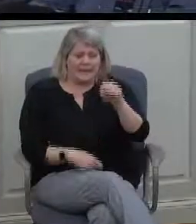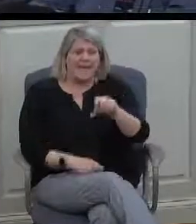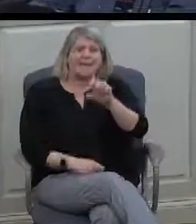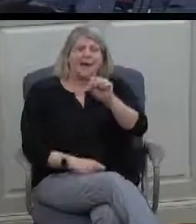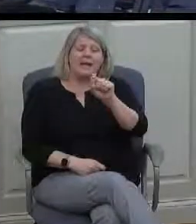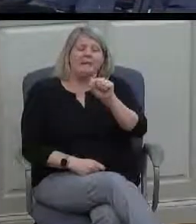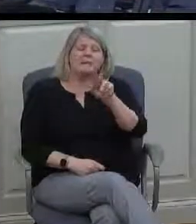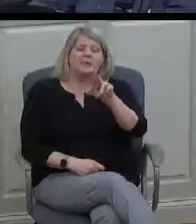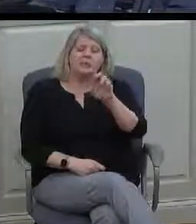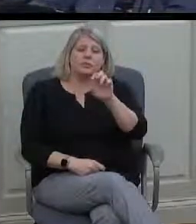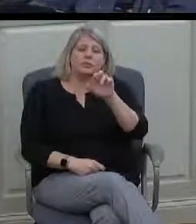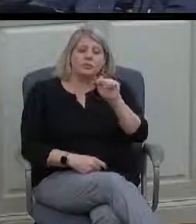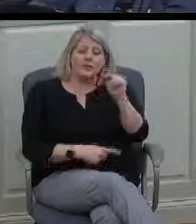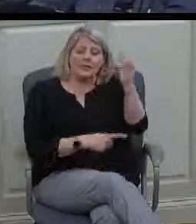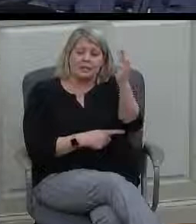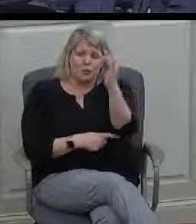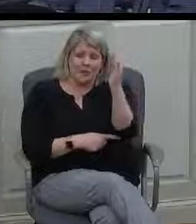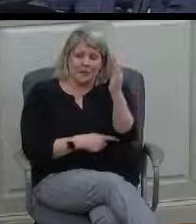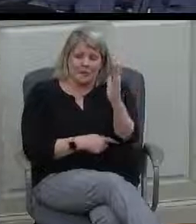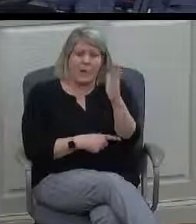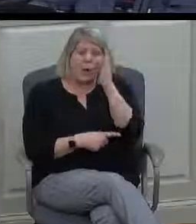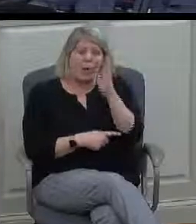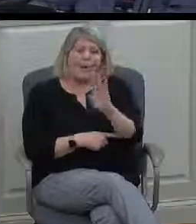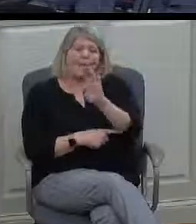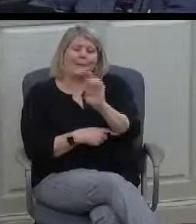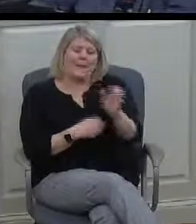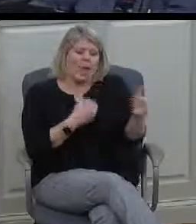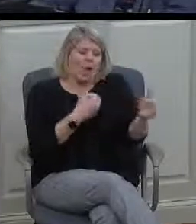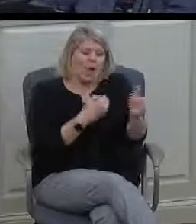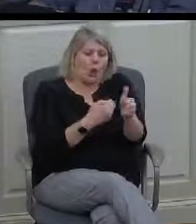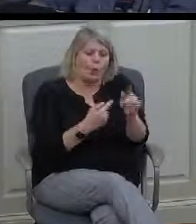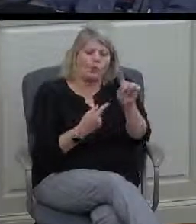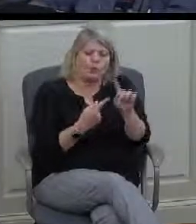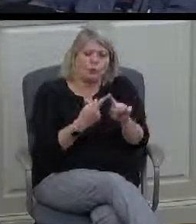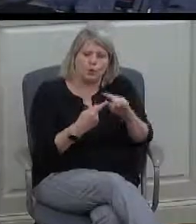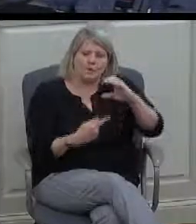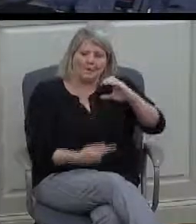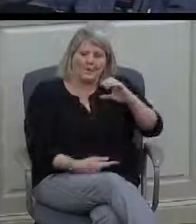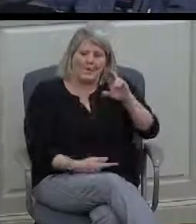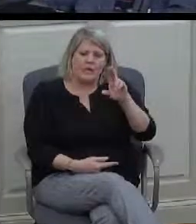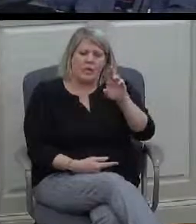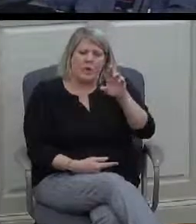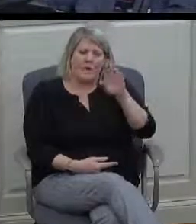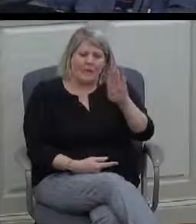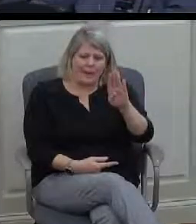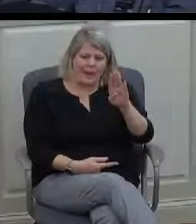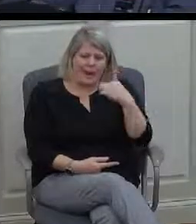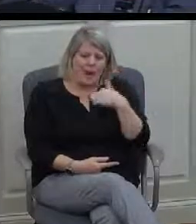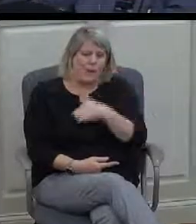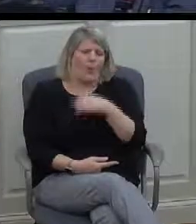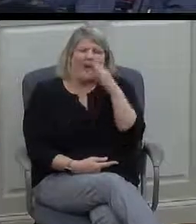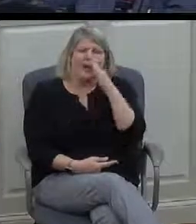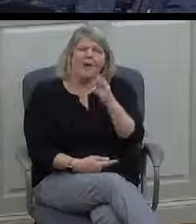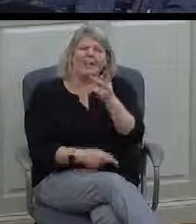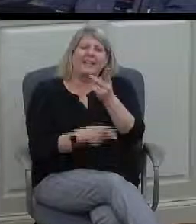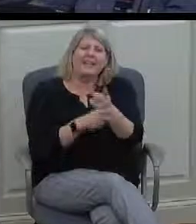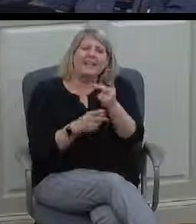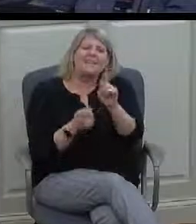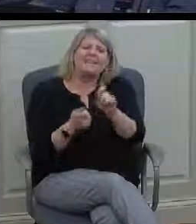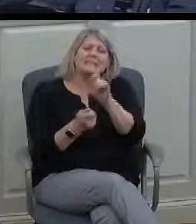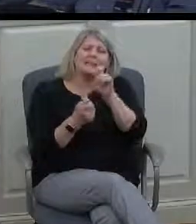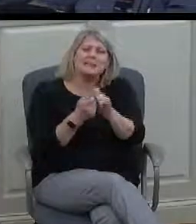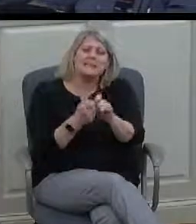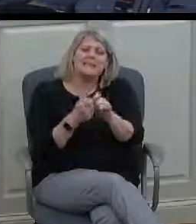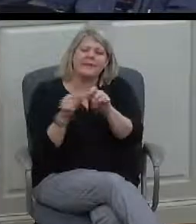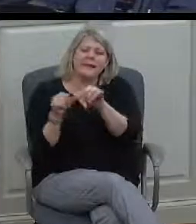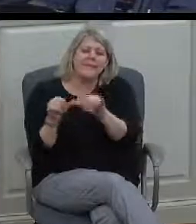all sidewalks would be close to that curb. And we'd keep a certain distance of sidewalk, probably